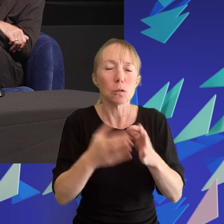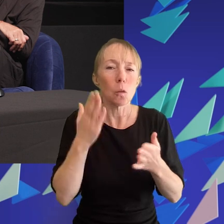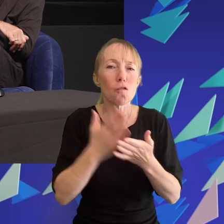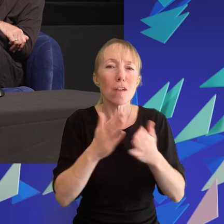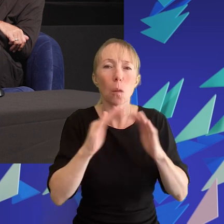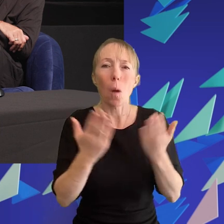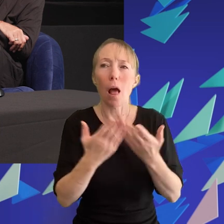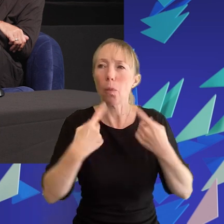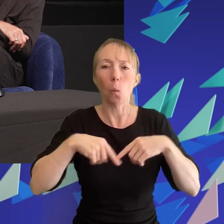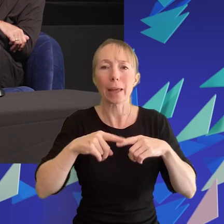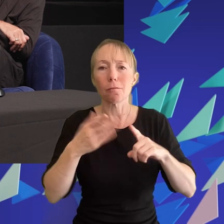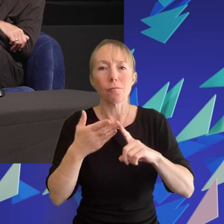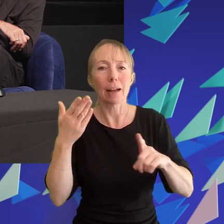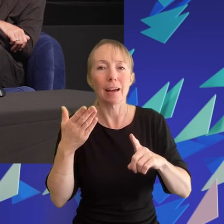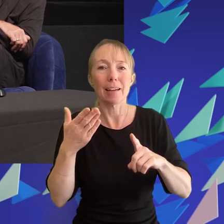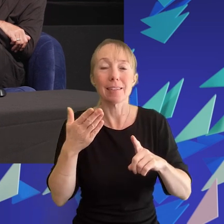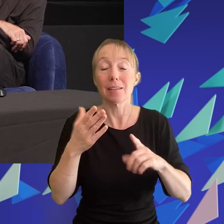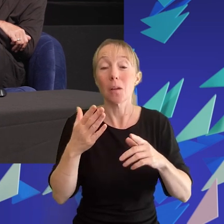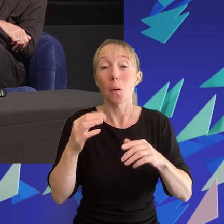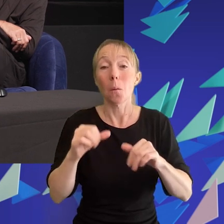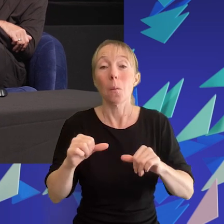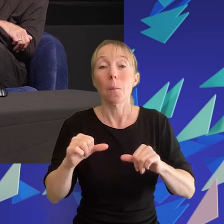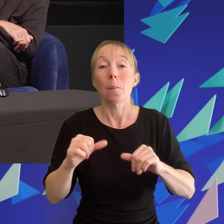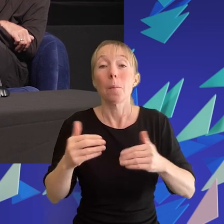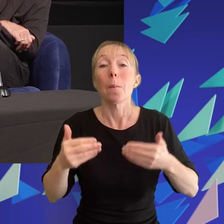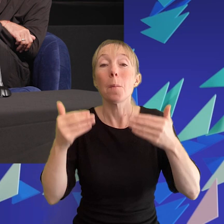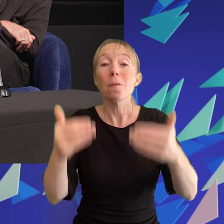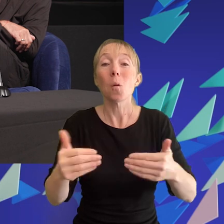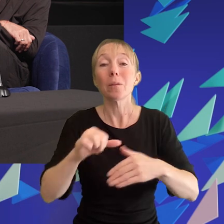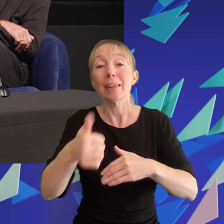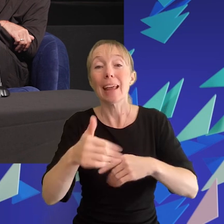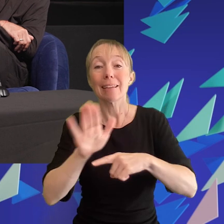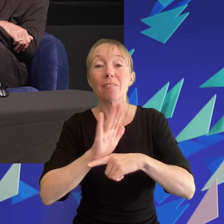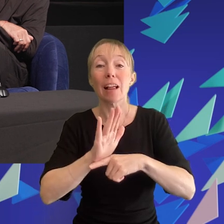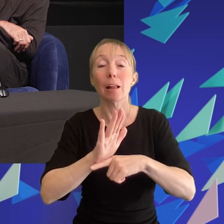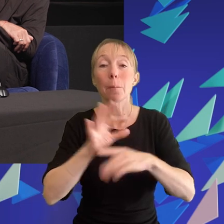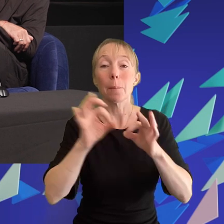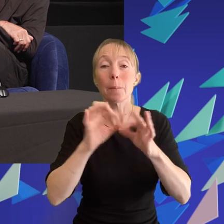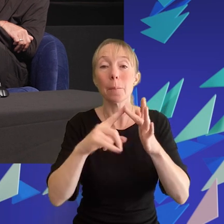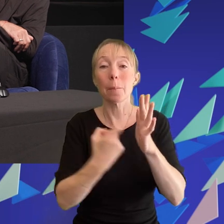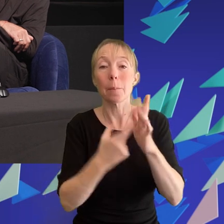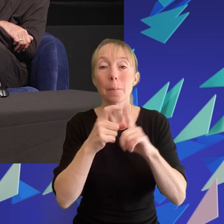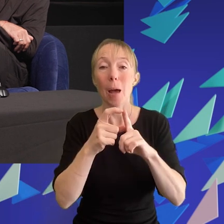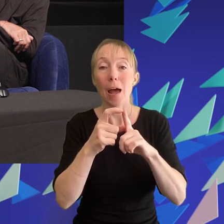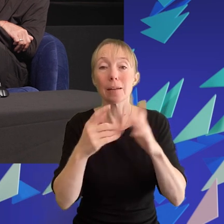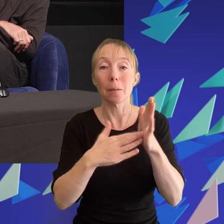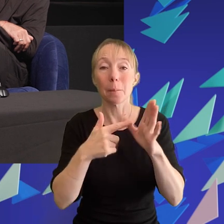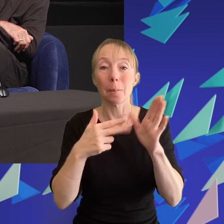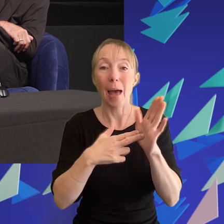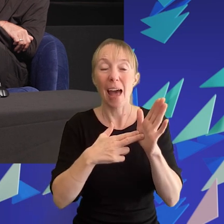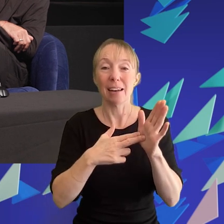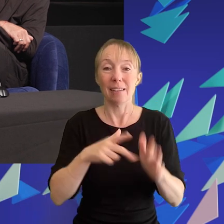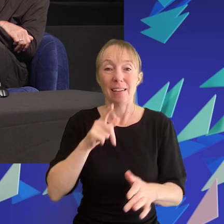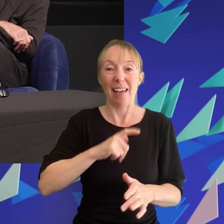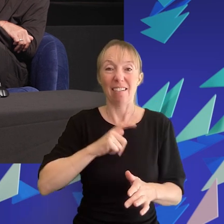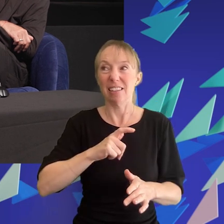that we all recognize. Moving on to your next film, Birdman, and you have a character who, whether it's